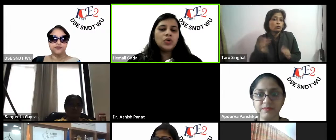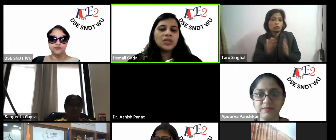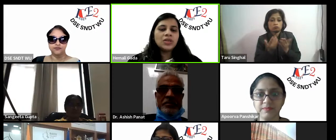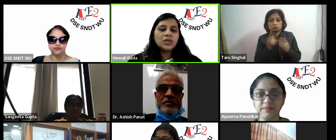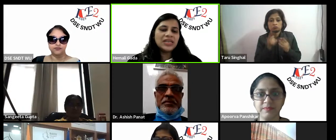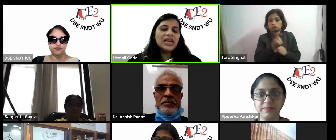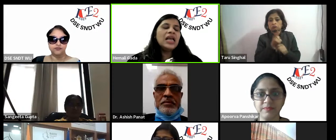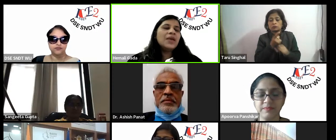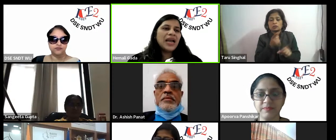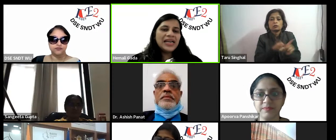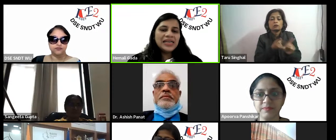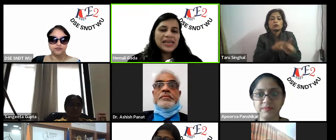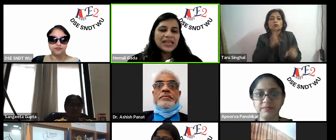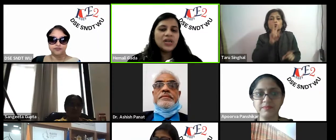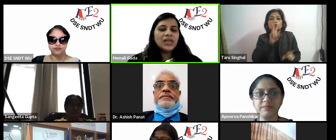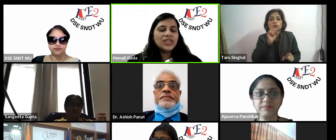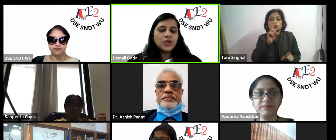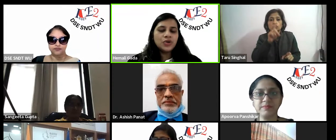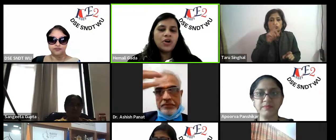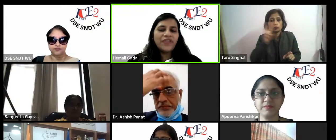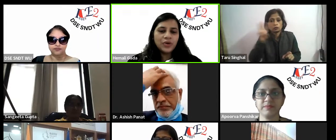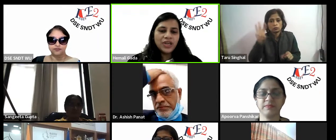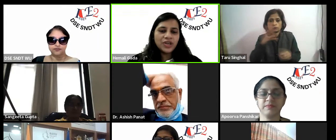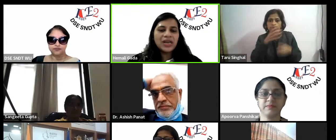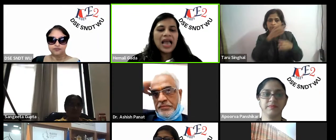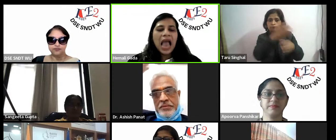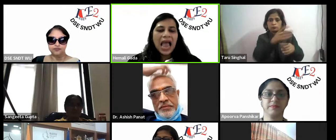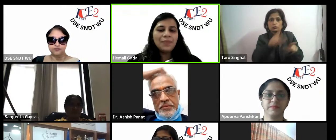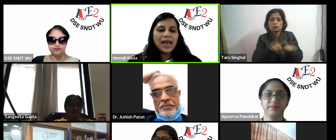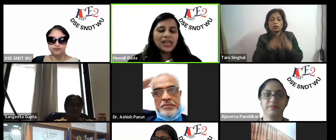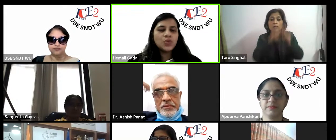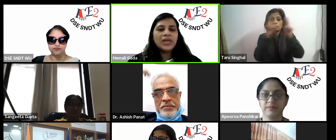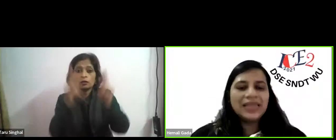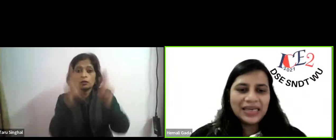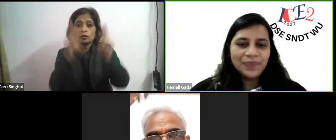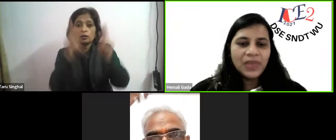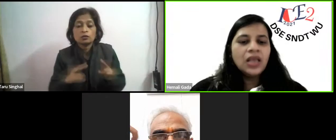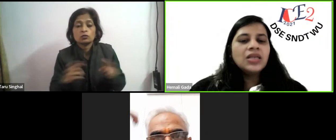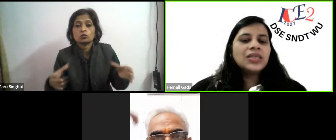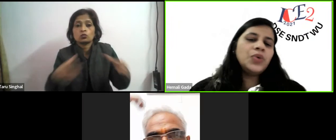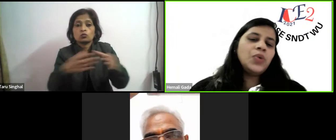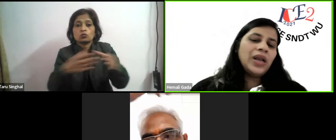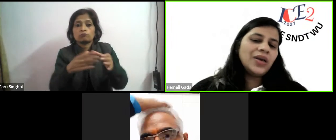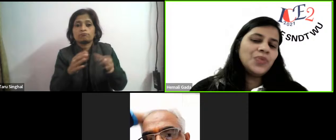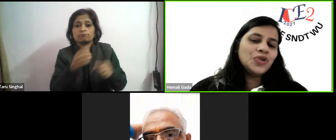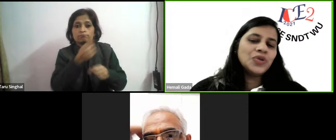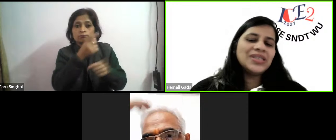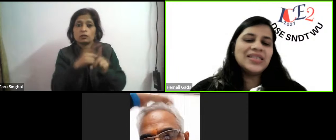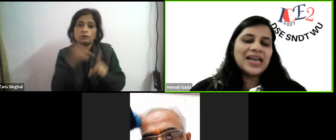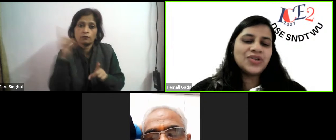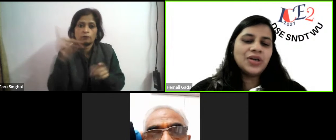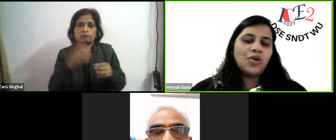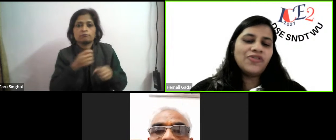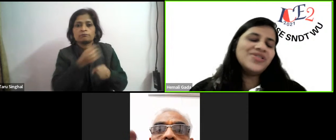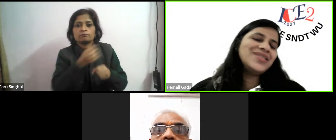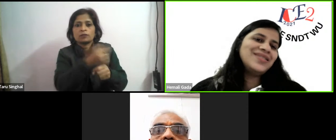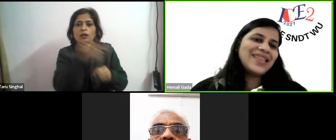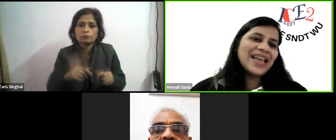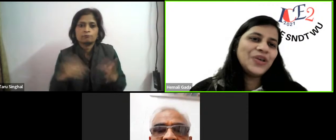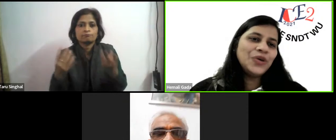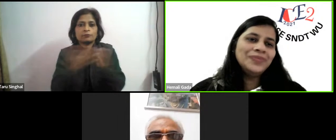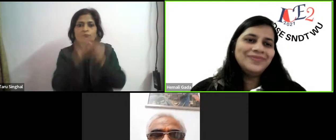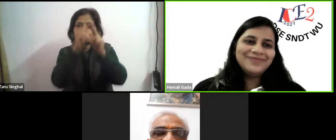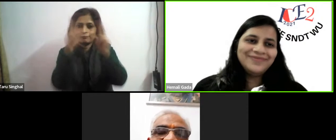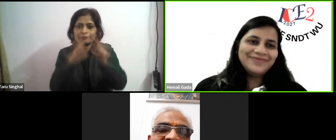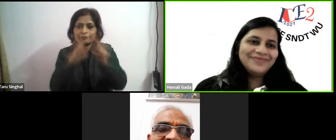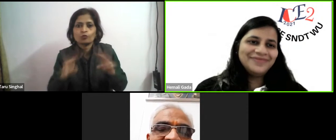Award 2013 by International Institute of Education and Management, Delhi. So we welcome you to this international conference.